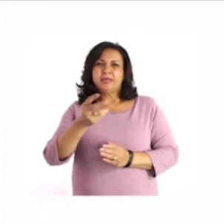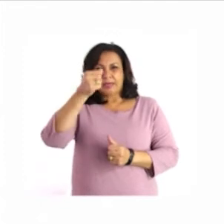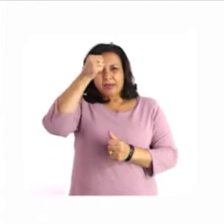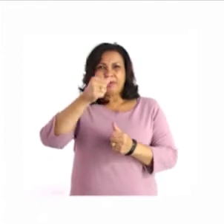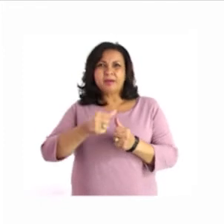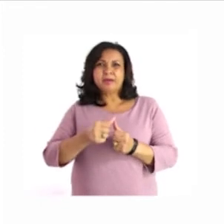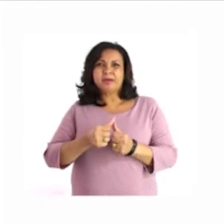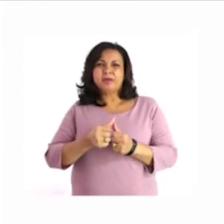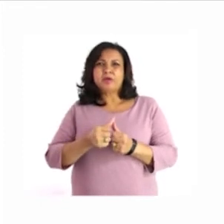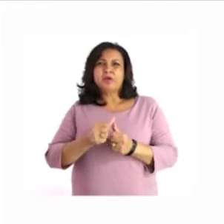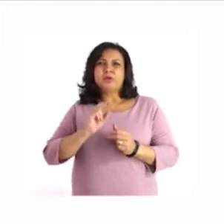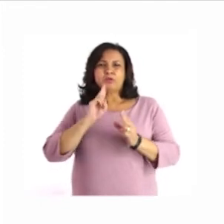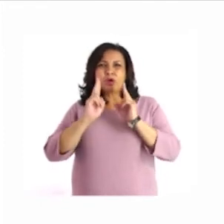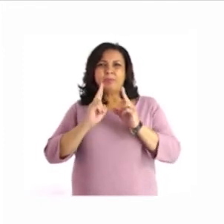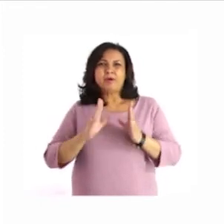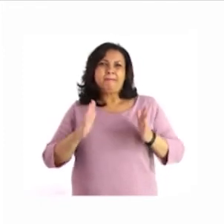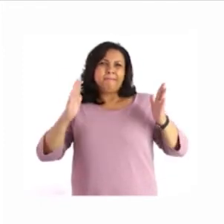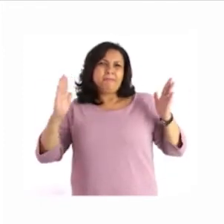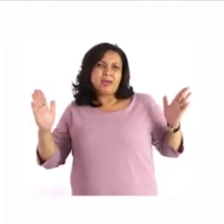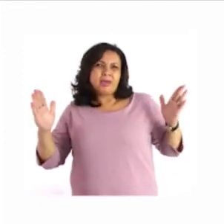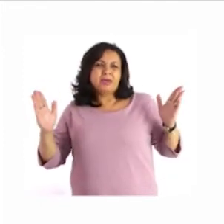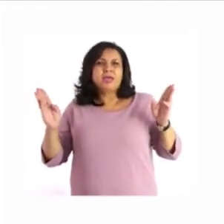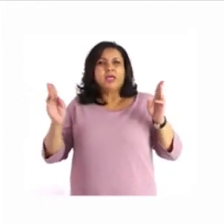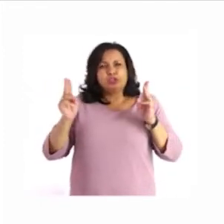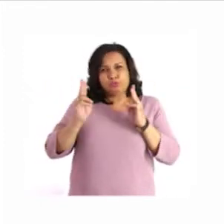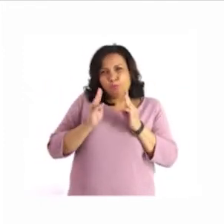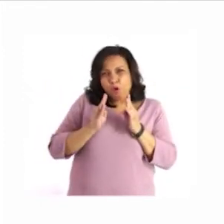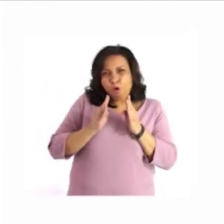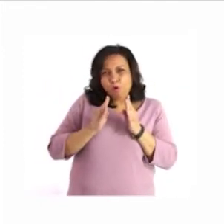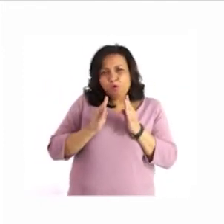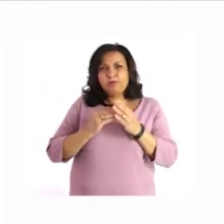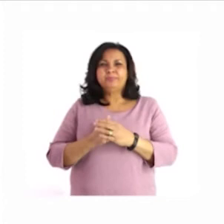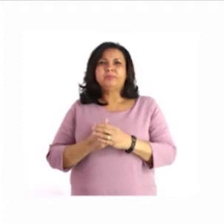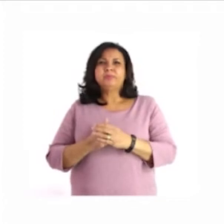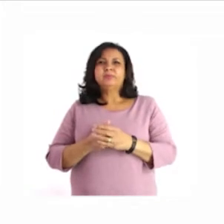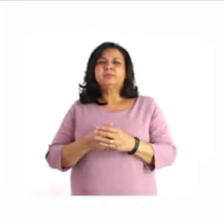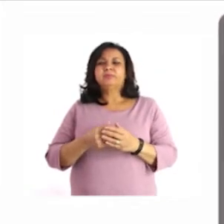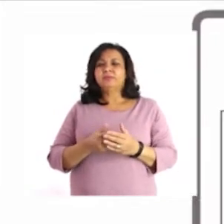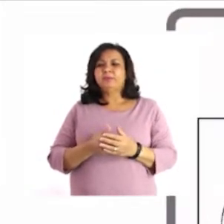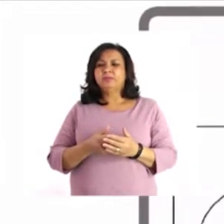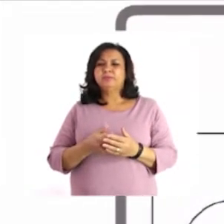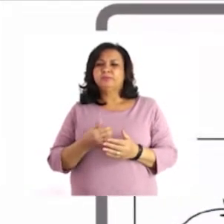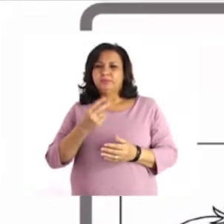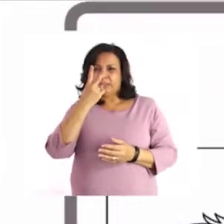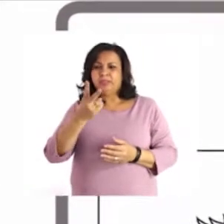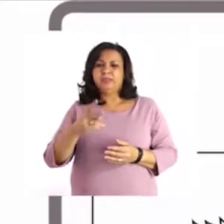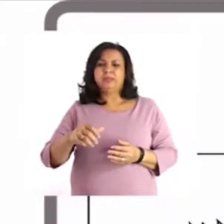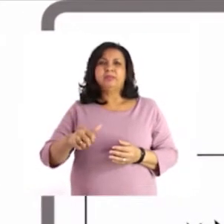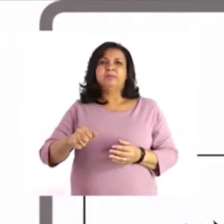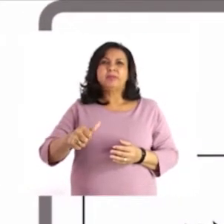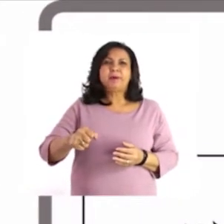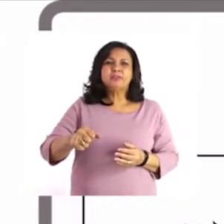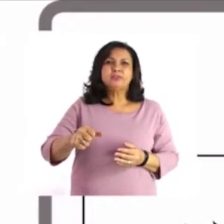spoke about big and small things. So now I would like you to look at the tomatoes. I want you to color the